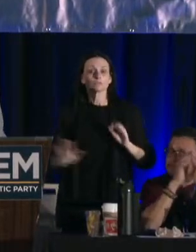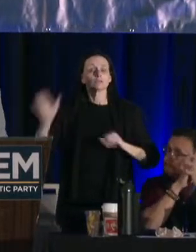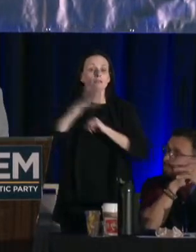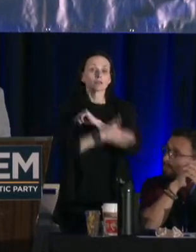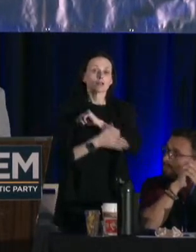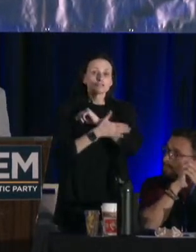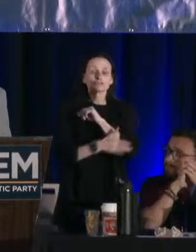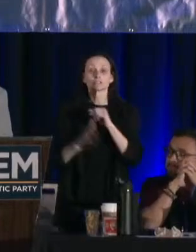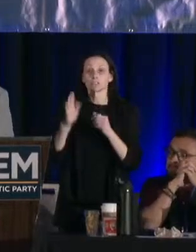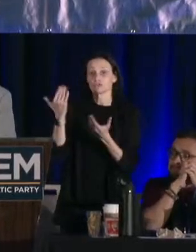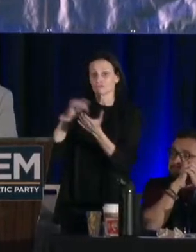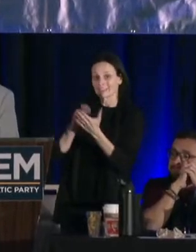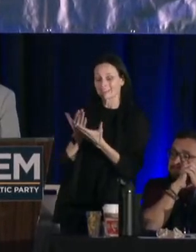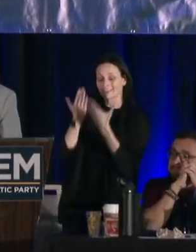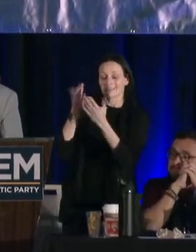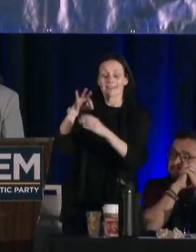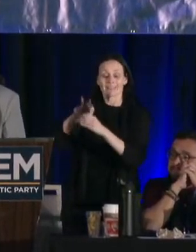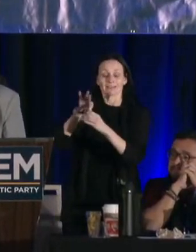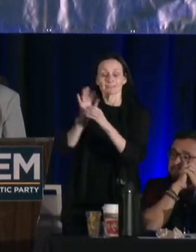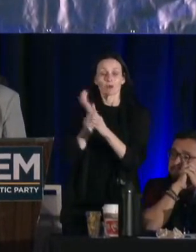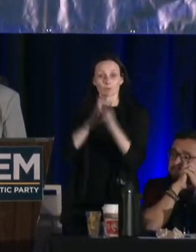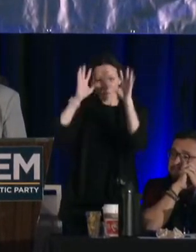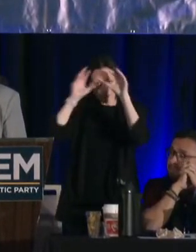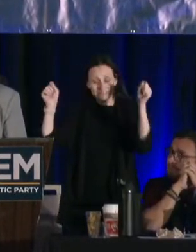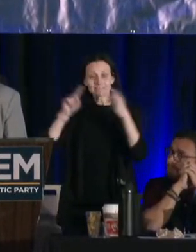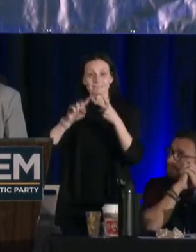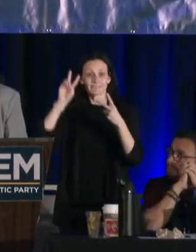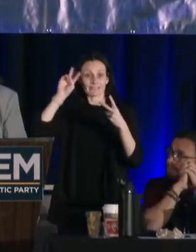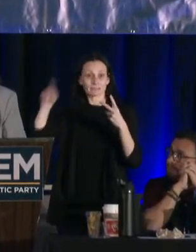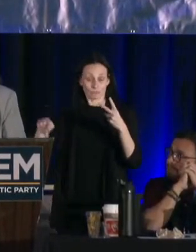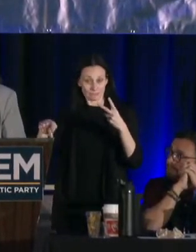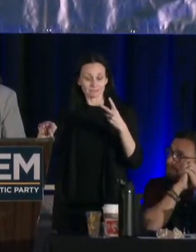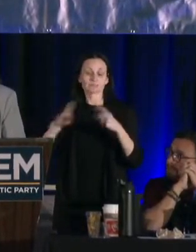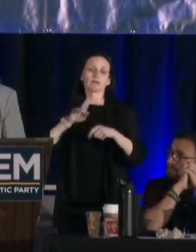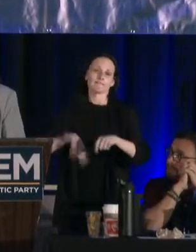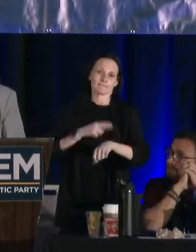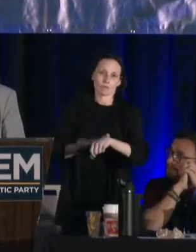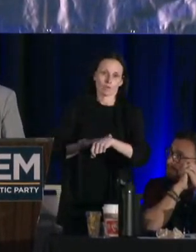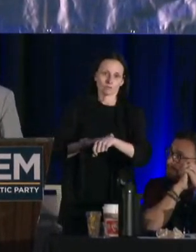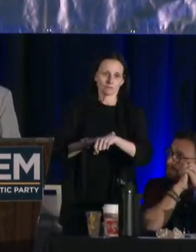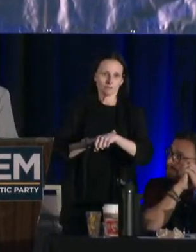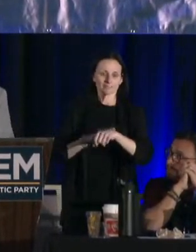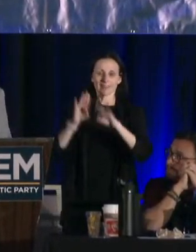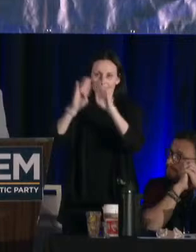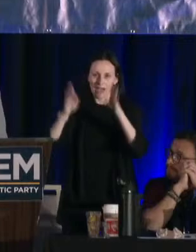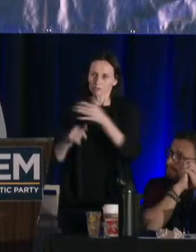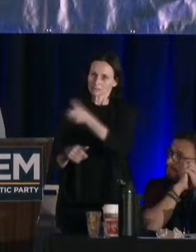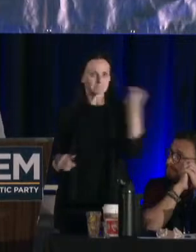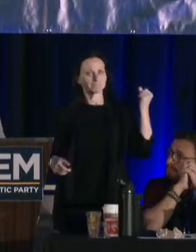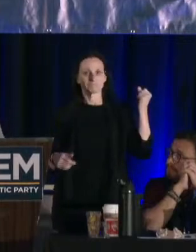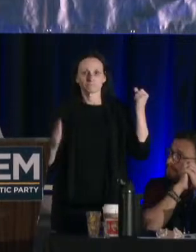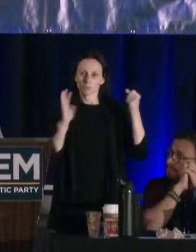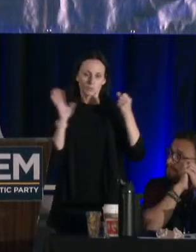and re-elect our president and vice president, and of course, take the House.